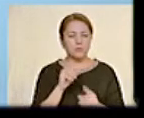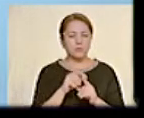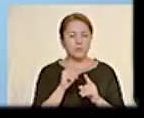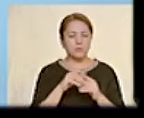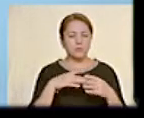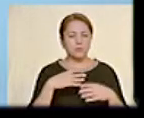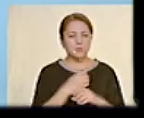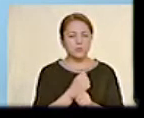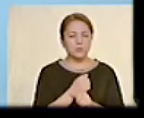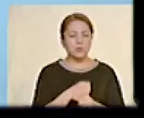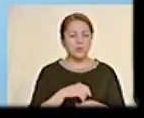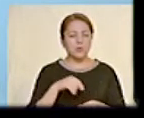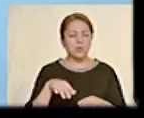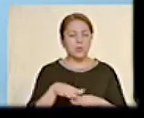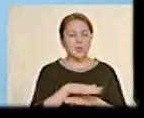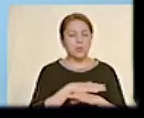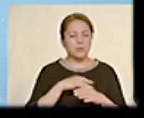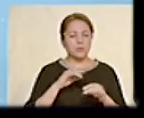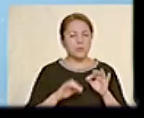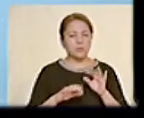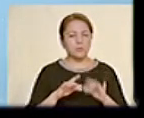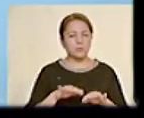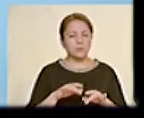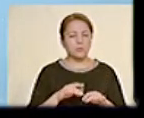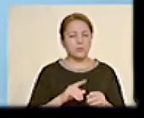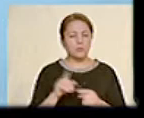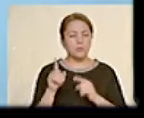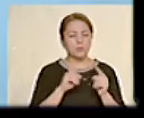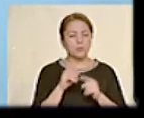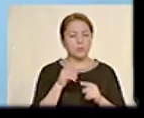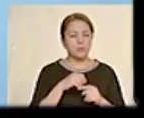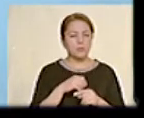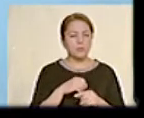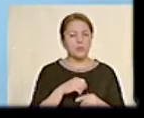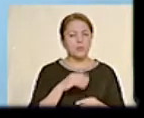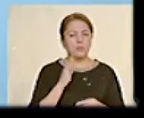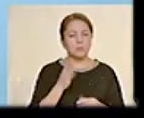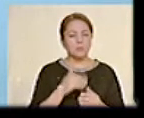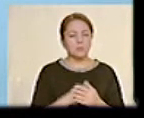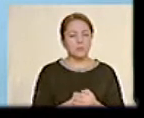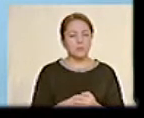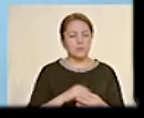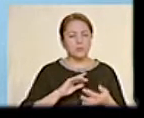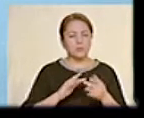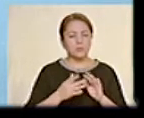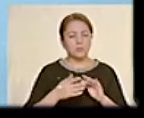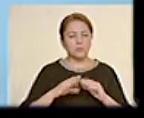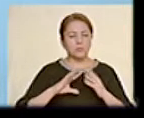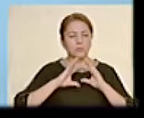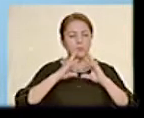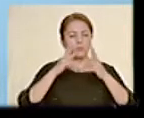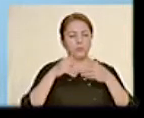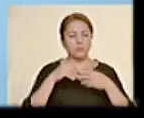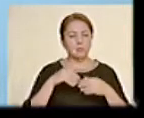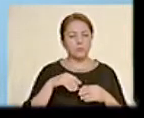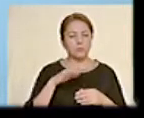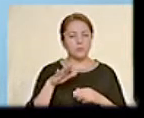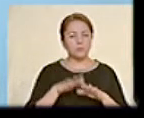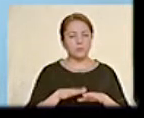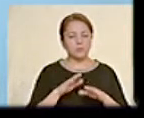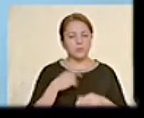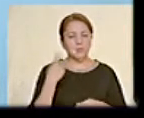ma'nosi xalqaro kompyuter tarmog'ini bildiradi. Internet dunyo bo'ylab joylashgan va